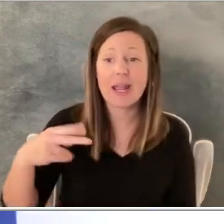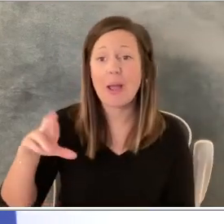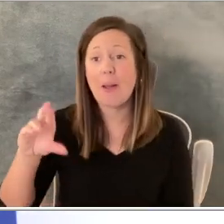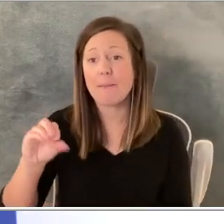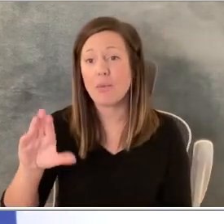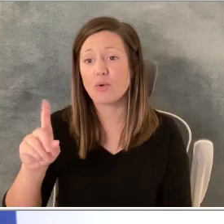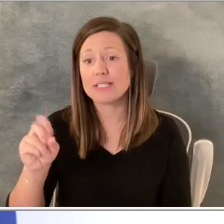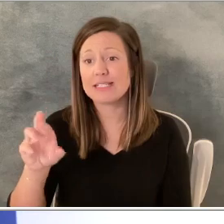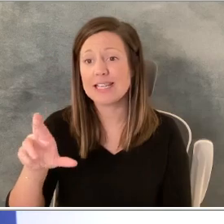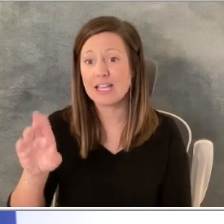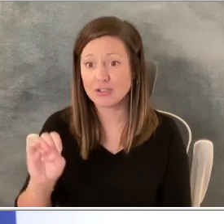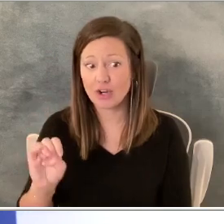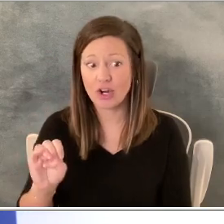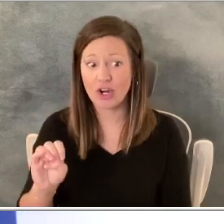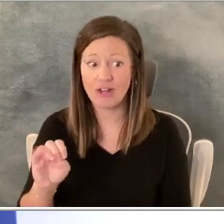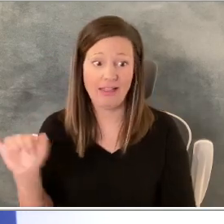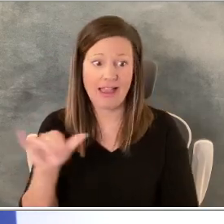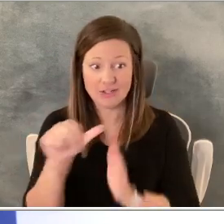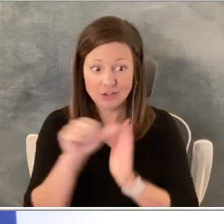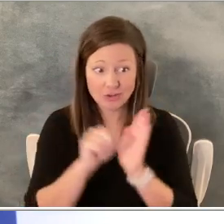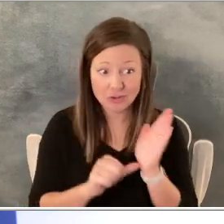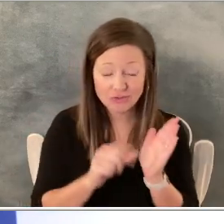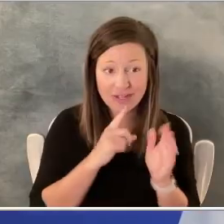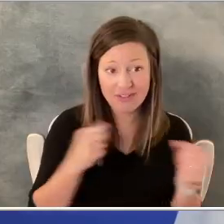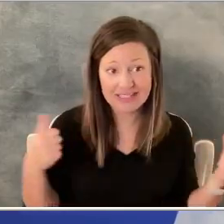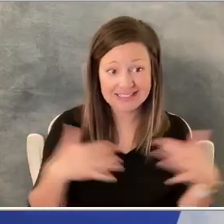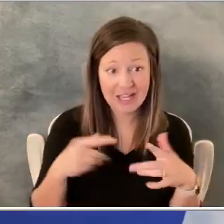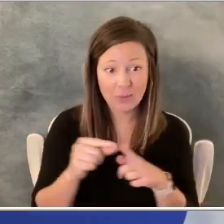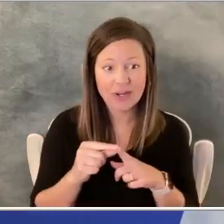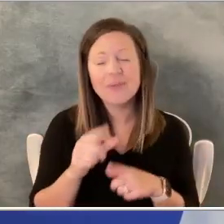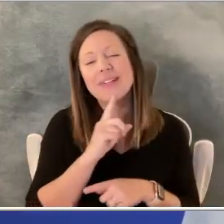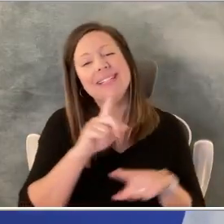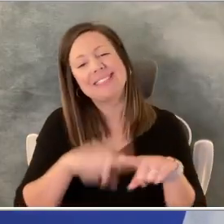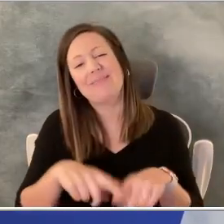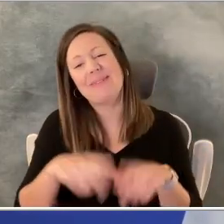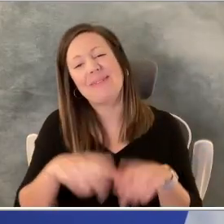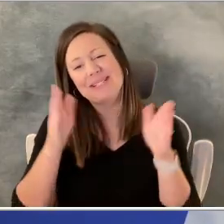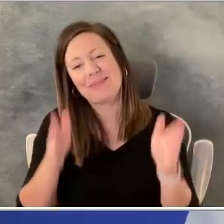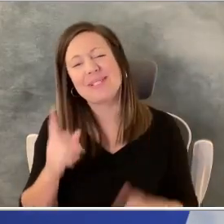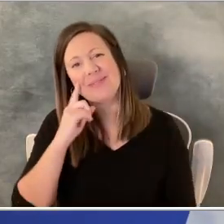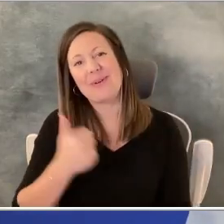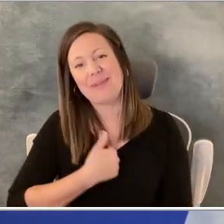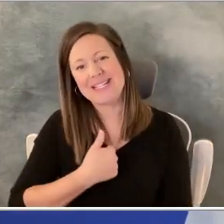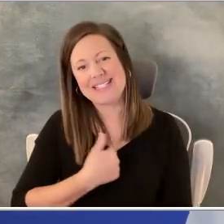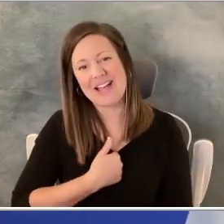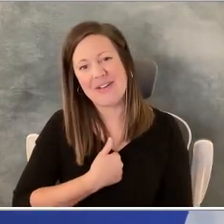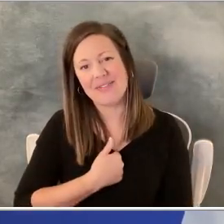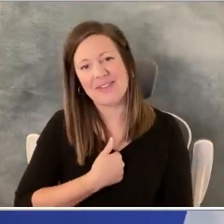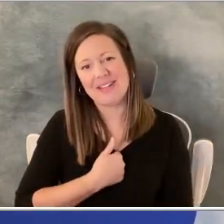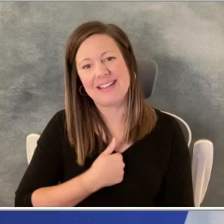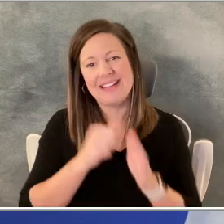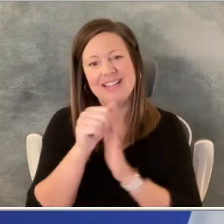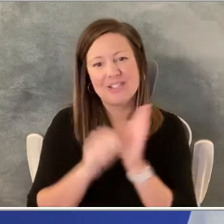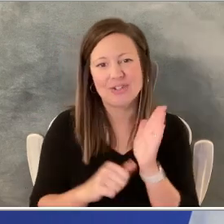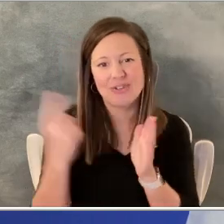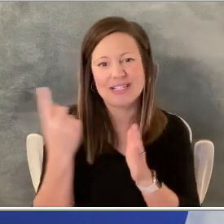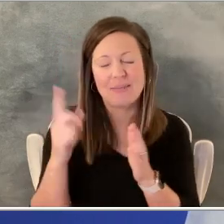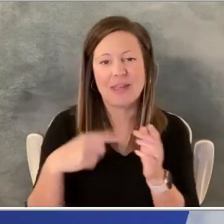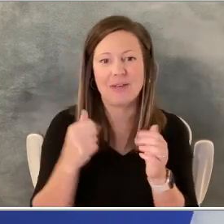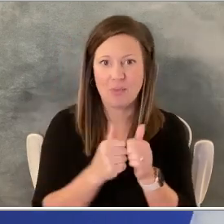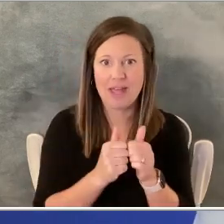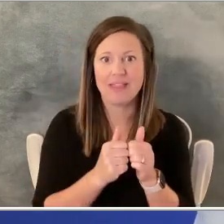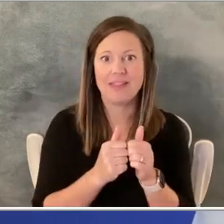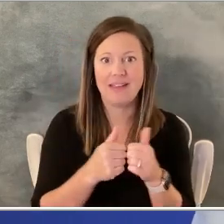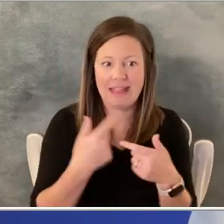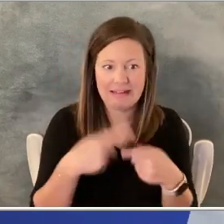Ken, who said he's never had a surgery before. I mean, I think it depends on the person. For myself, I kind of define surgery as something where I put a knife to skin, so I